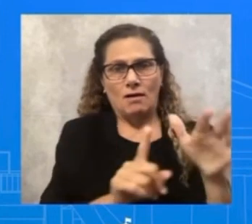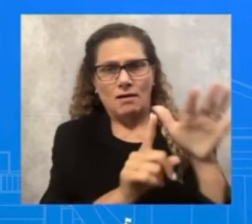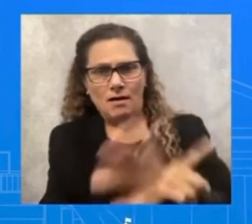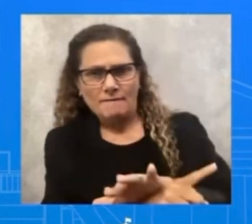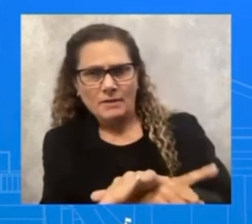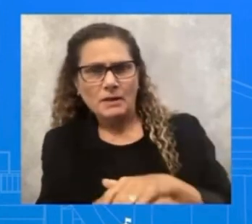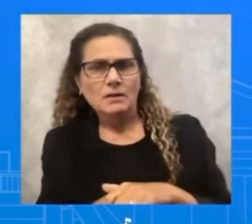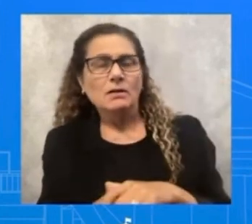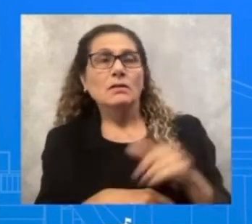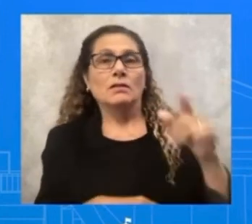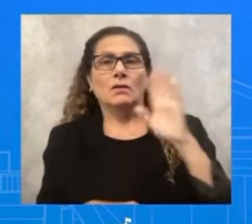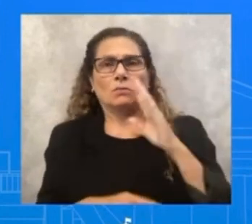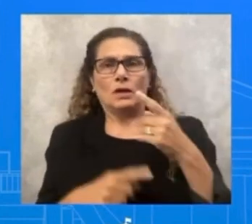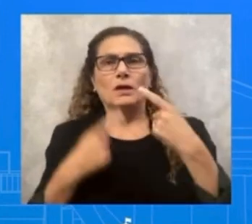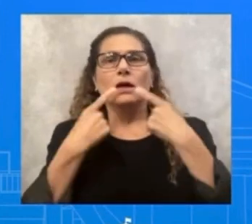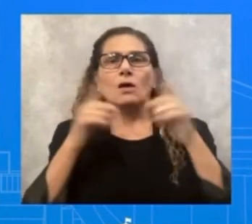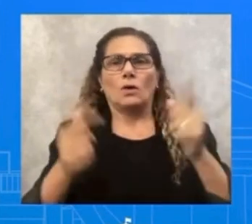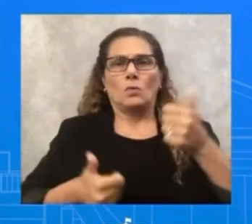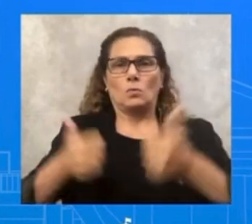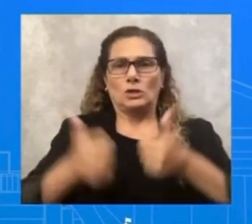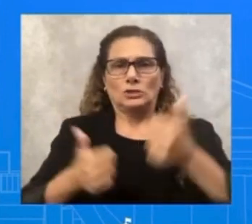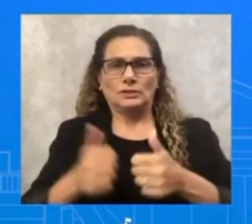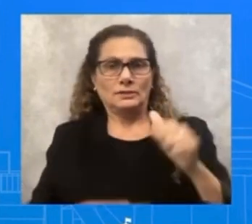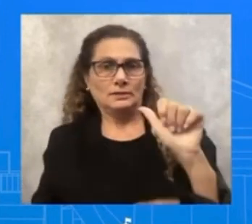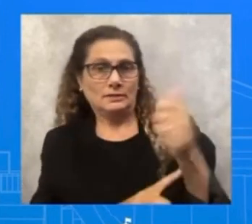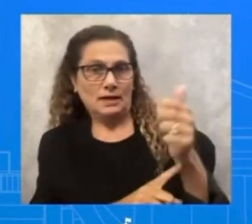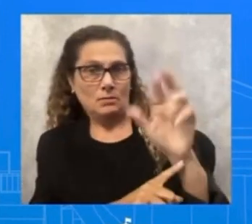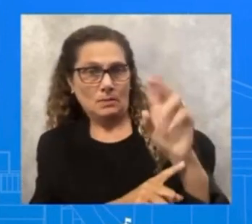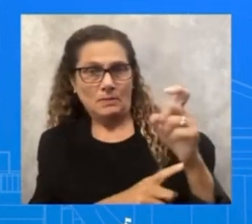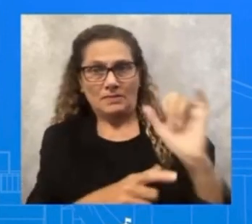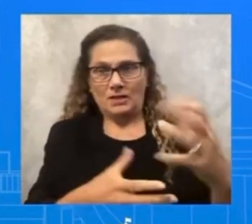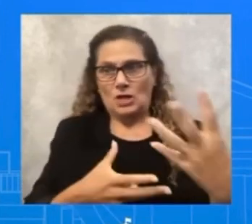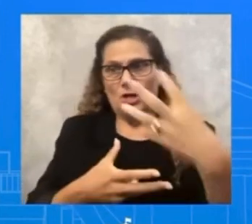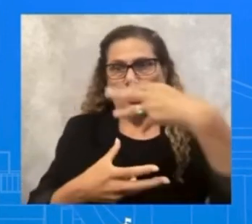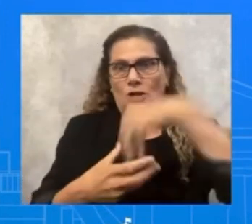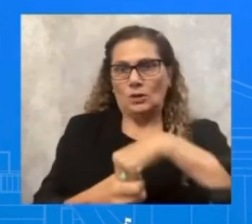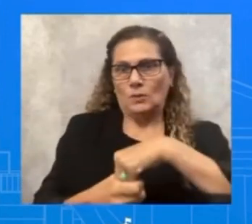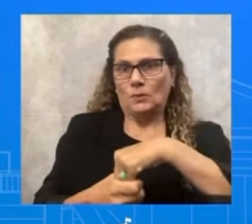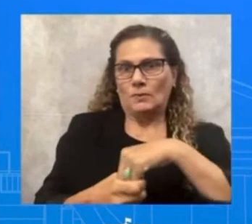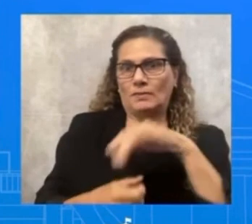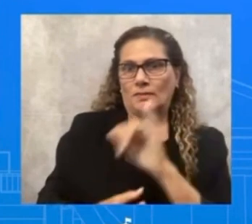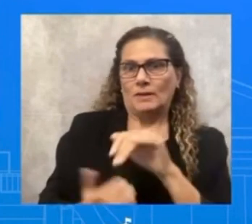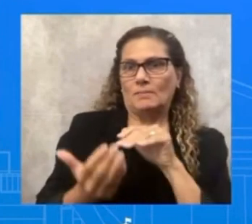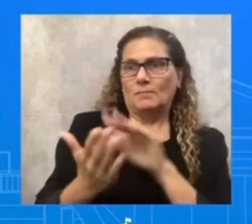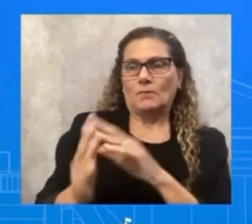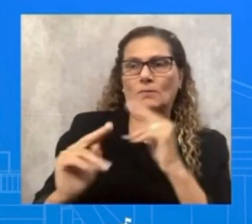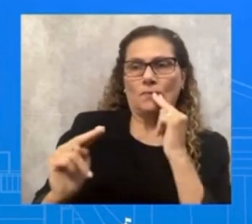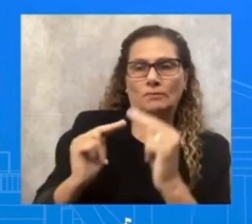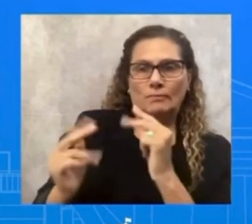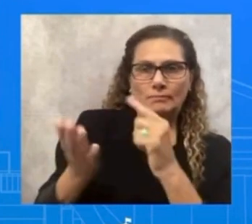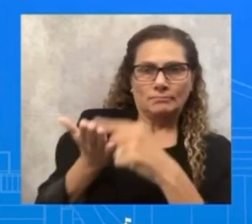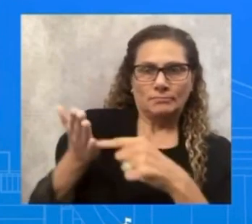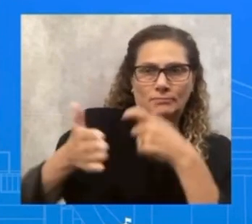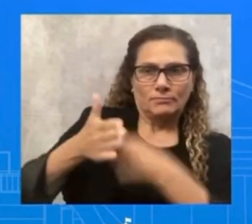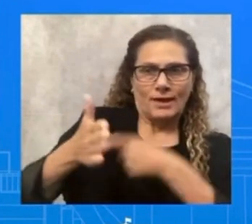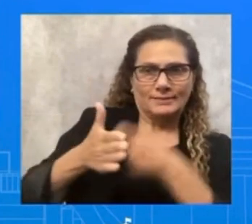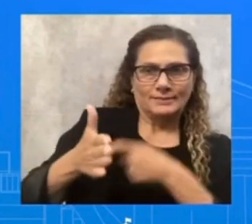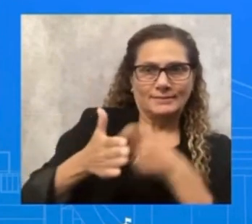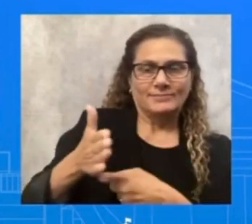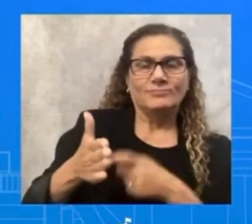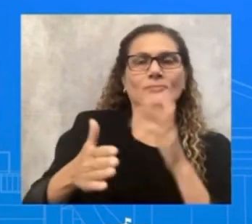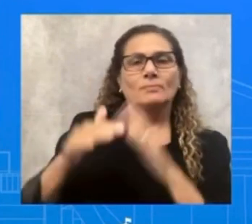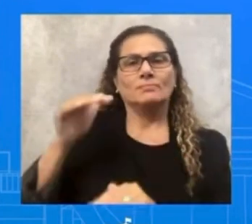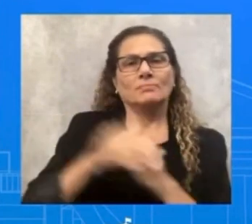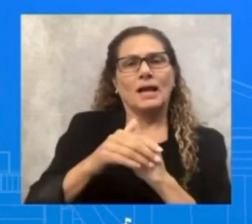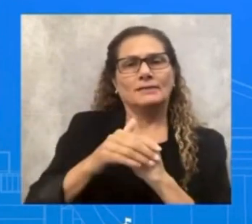first round of negotiations. The Inflation Reduction Act also caps out-of-pocket spending on prescription drugs to